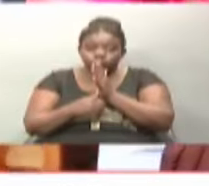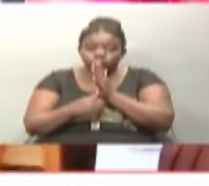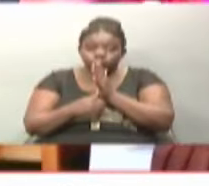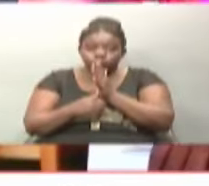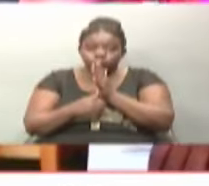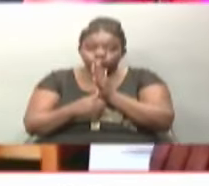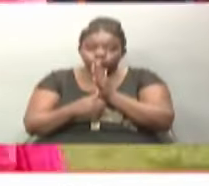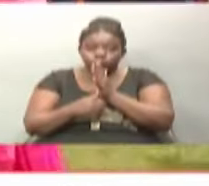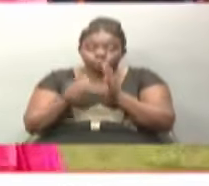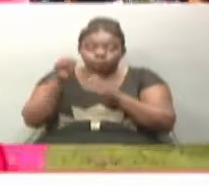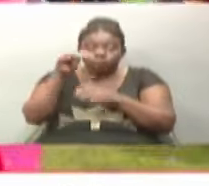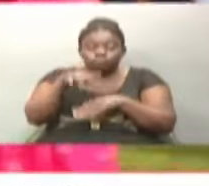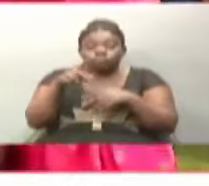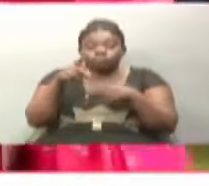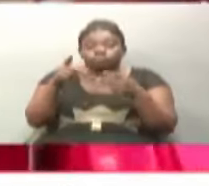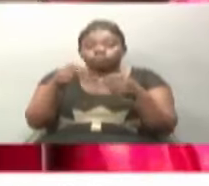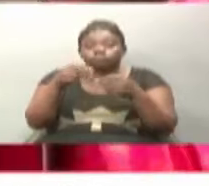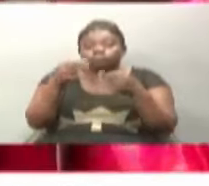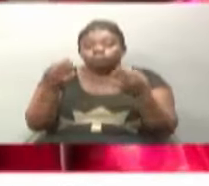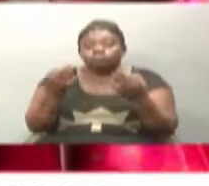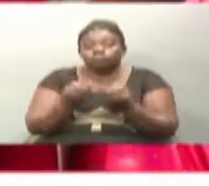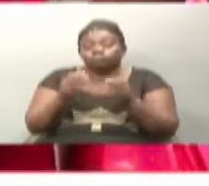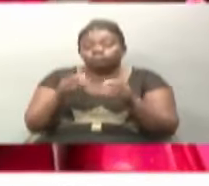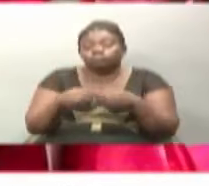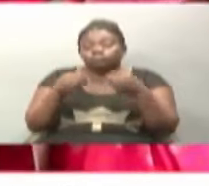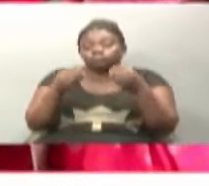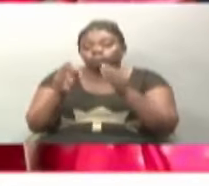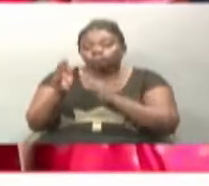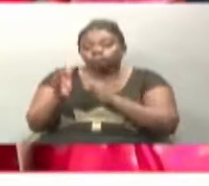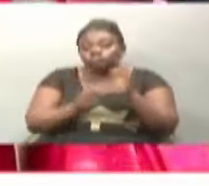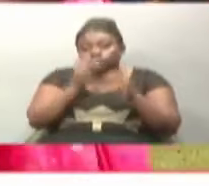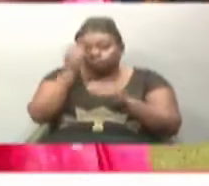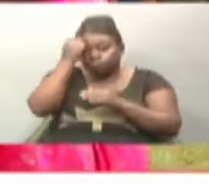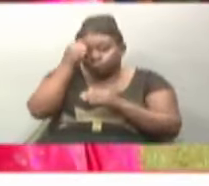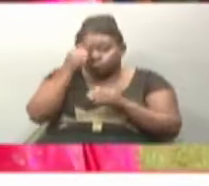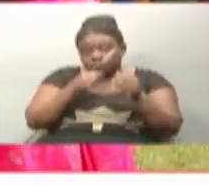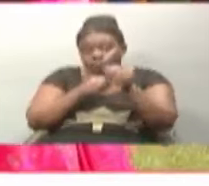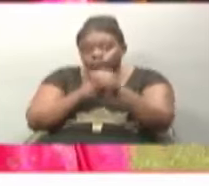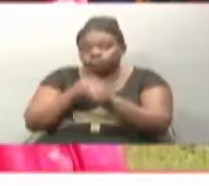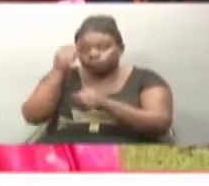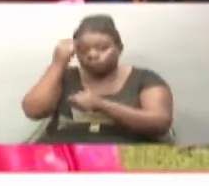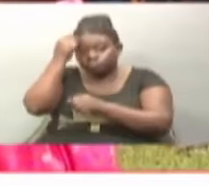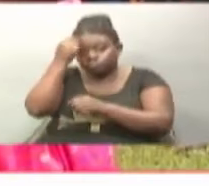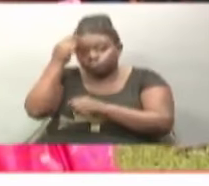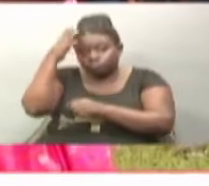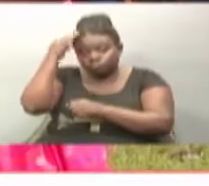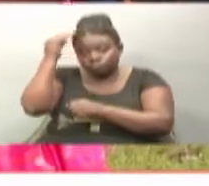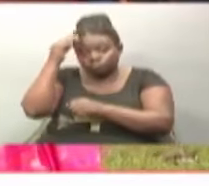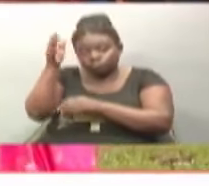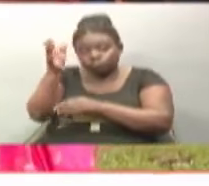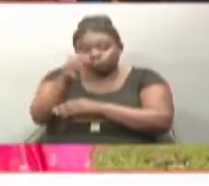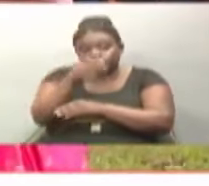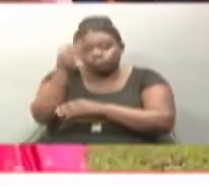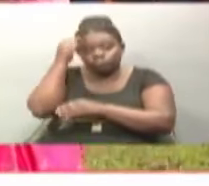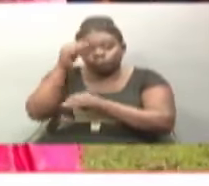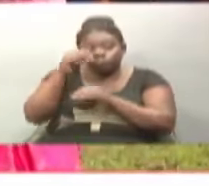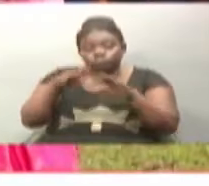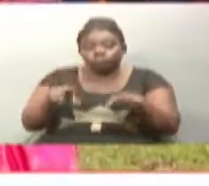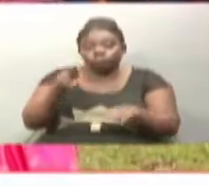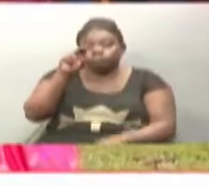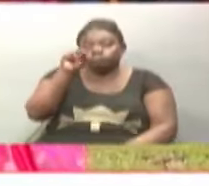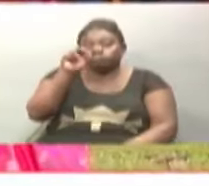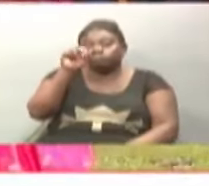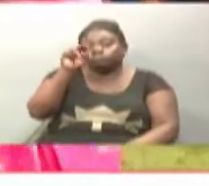eri famire yamwe. Bigabiddwa mu nteekateeka ya gavumenti ng'ewagiddwa gavumenti ya Netherlands. Minisita w'ebyettaka Judith